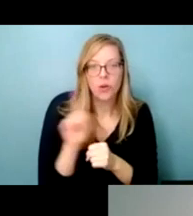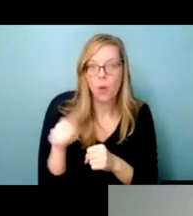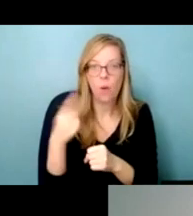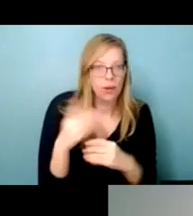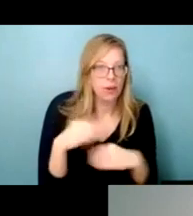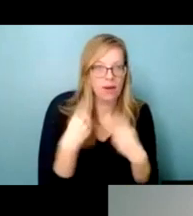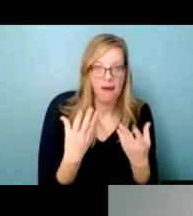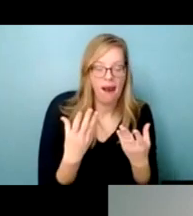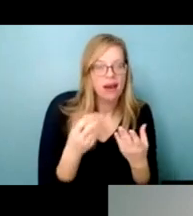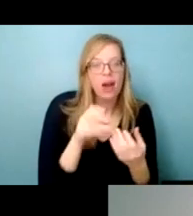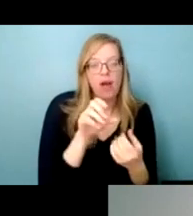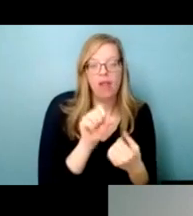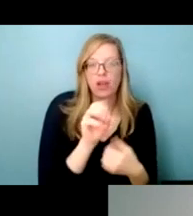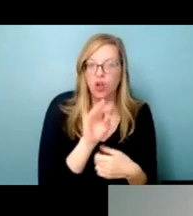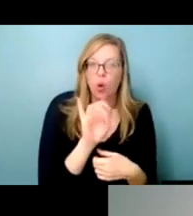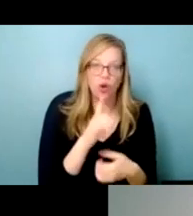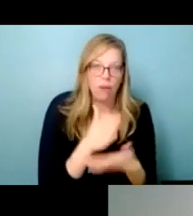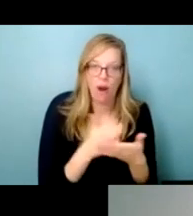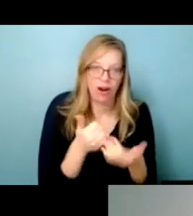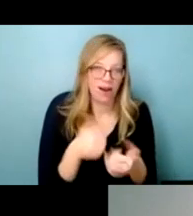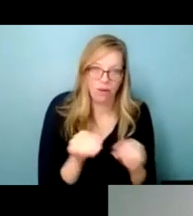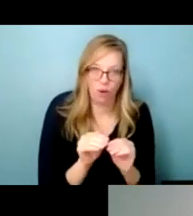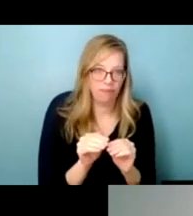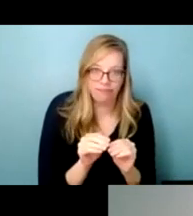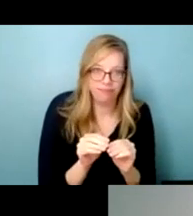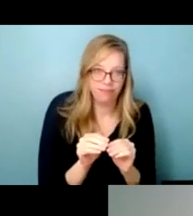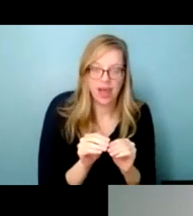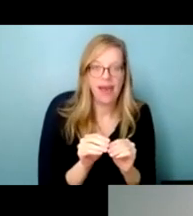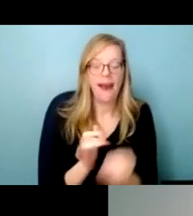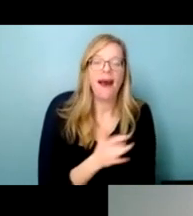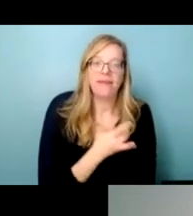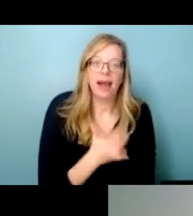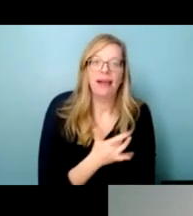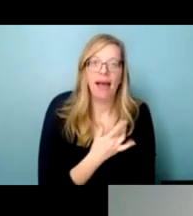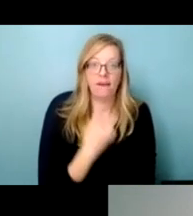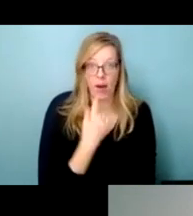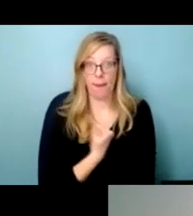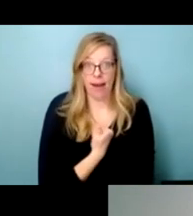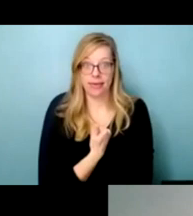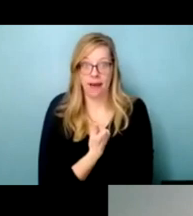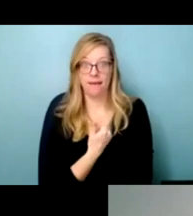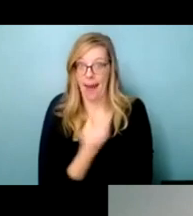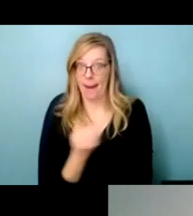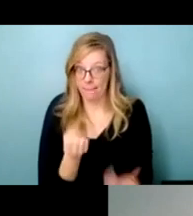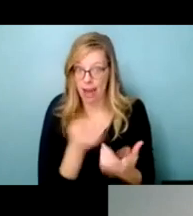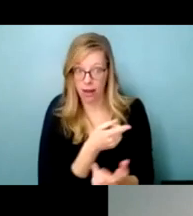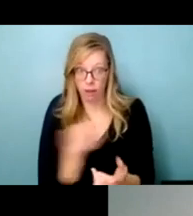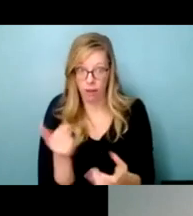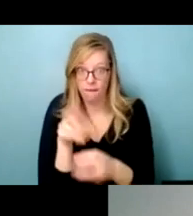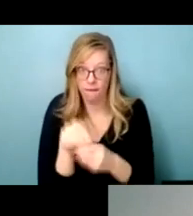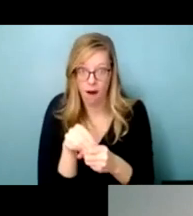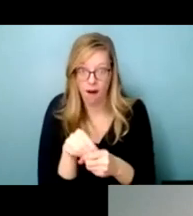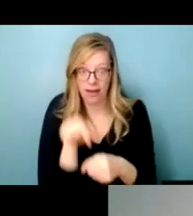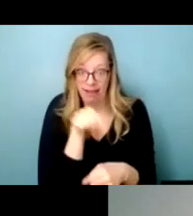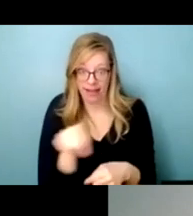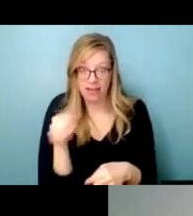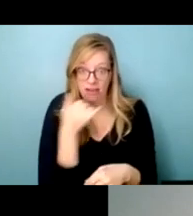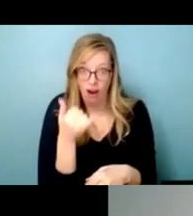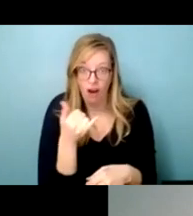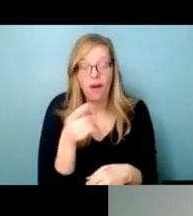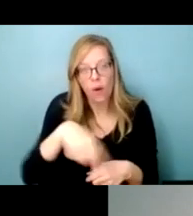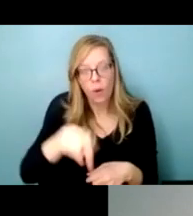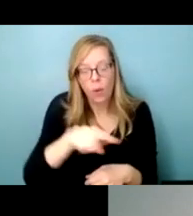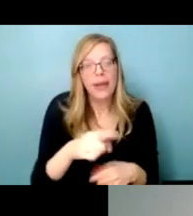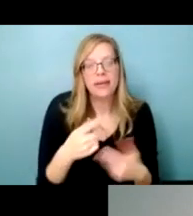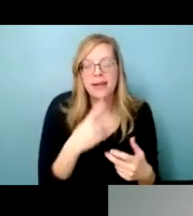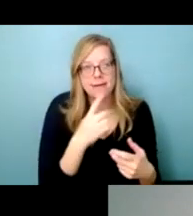social component anymore. I feel like me and many of you in this call have for years been raging against